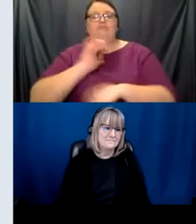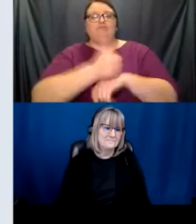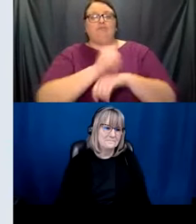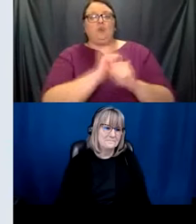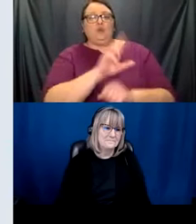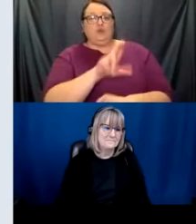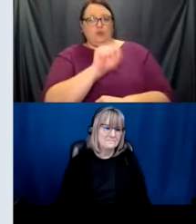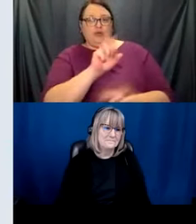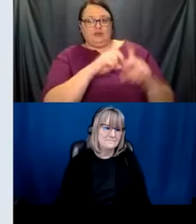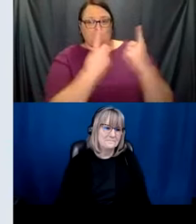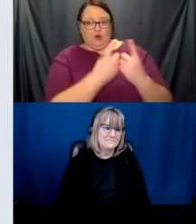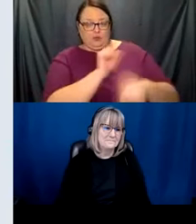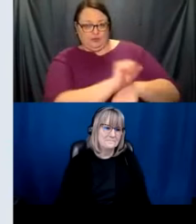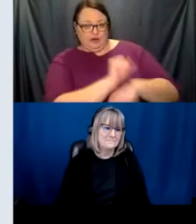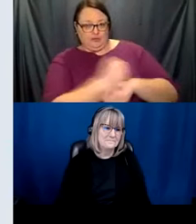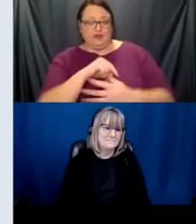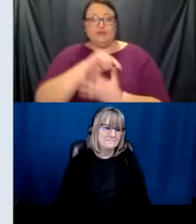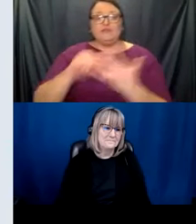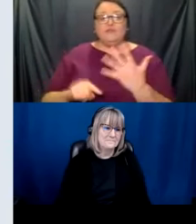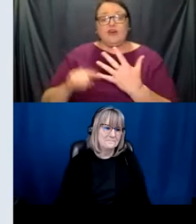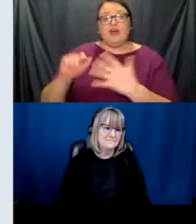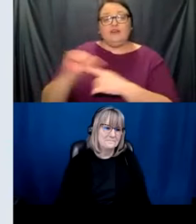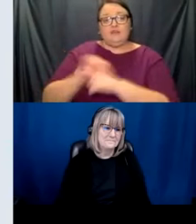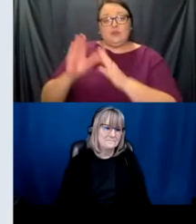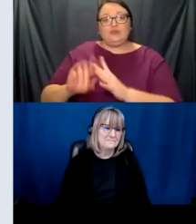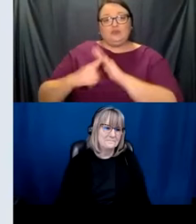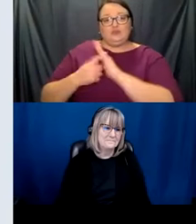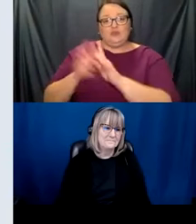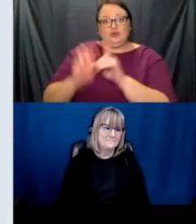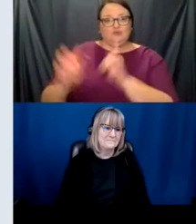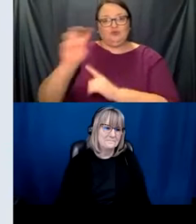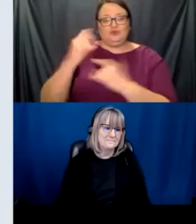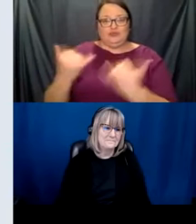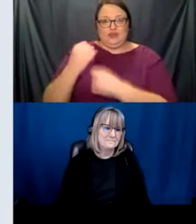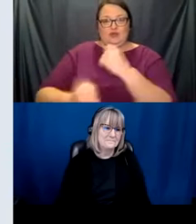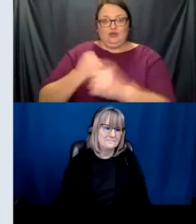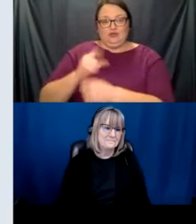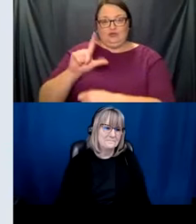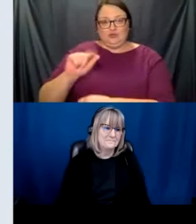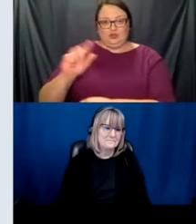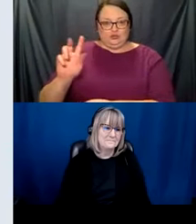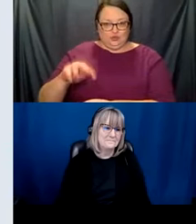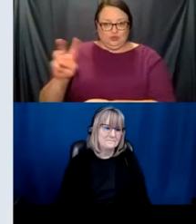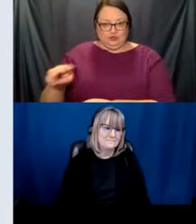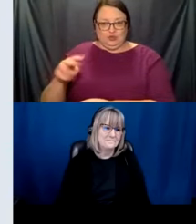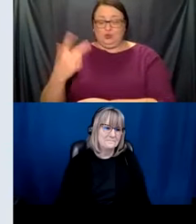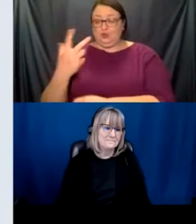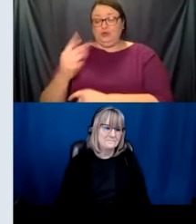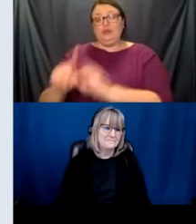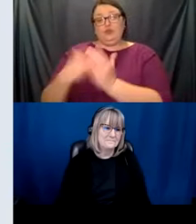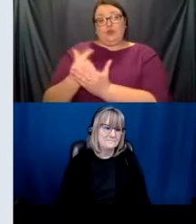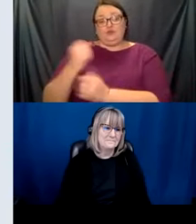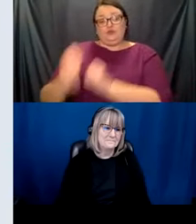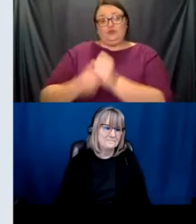We have 5 apprentices starting on their journey this year in 2022, and 3 graduated in